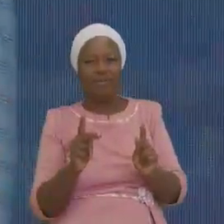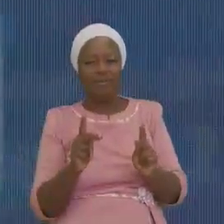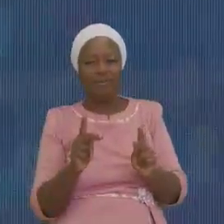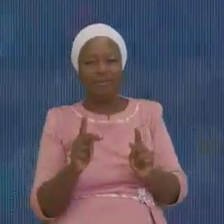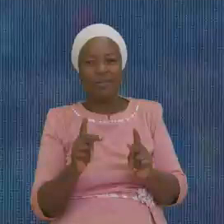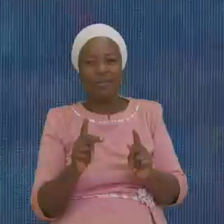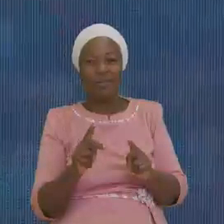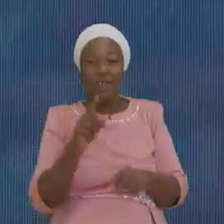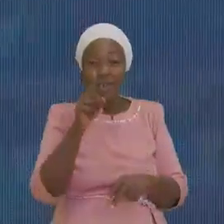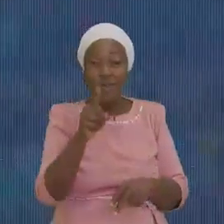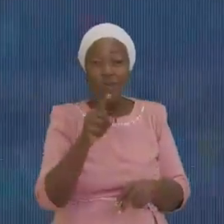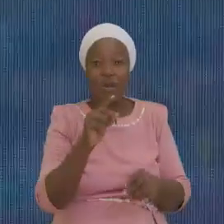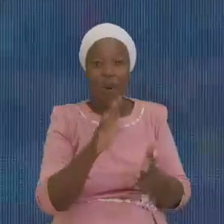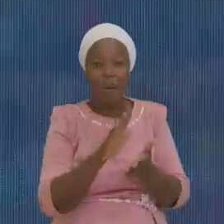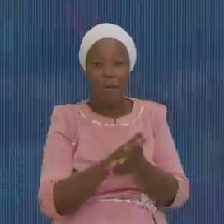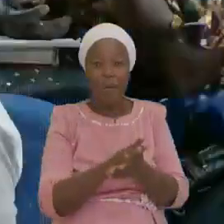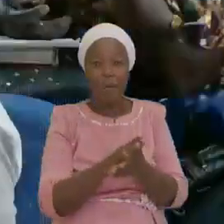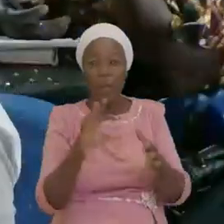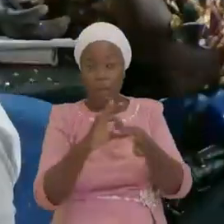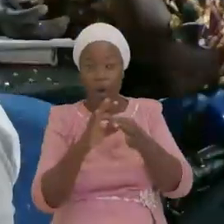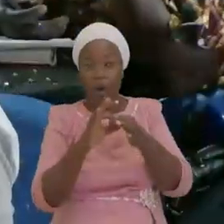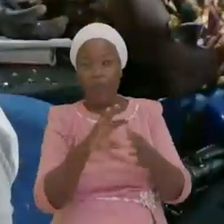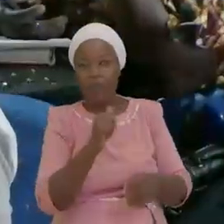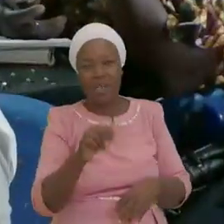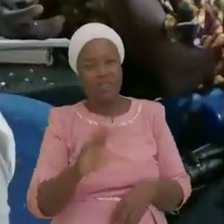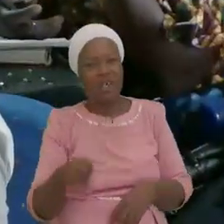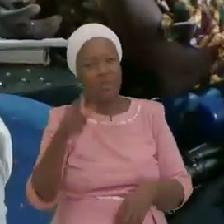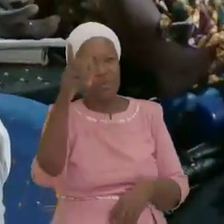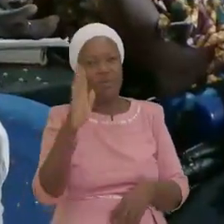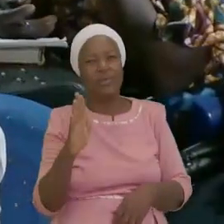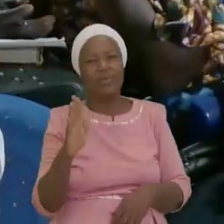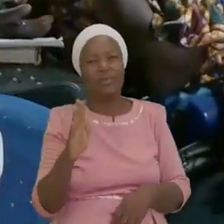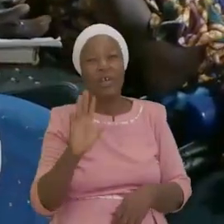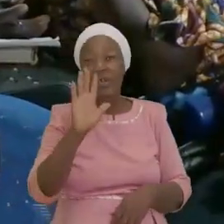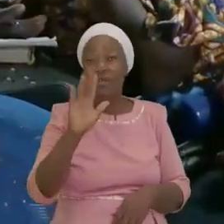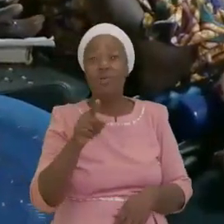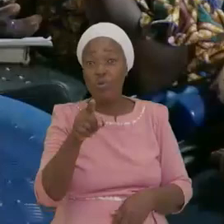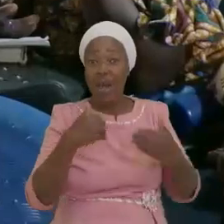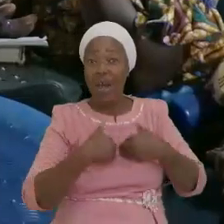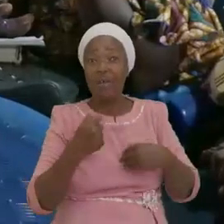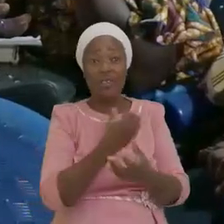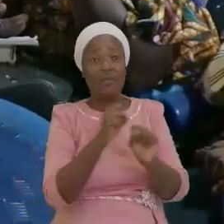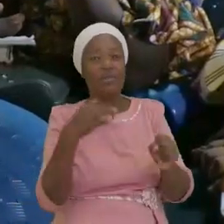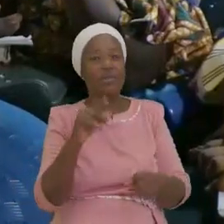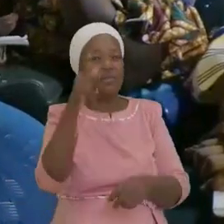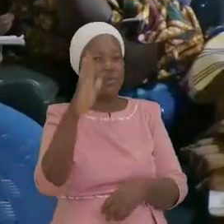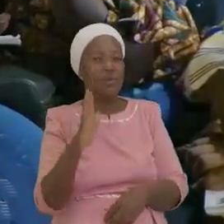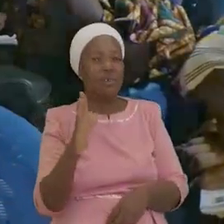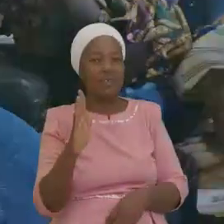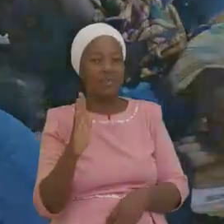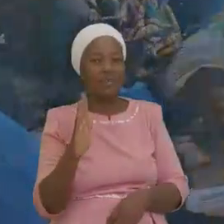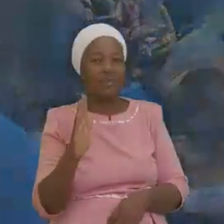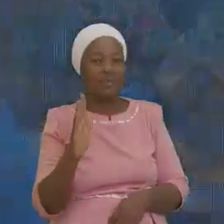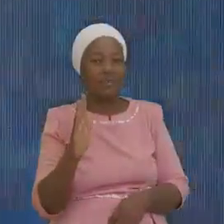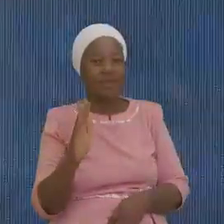You become a child of God. You have the salvation of God.